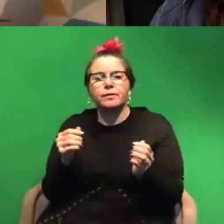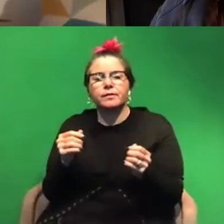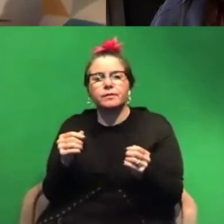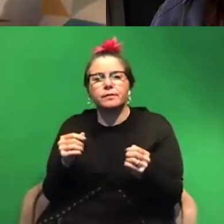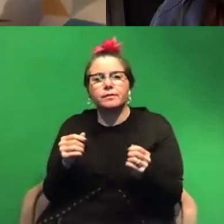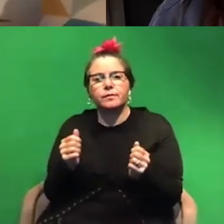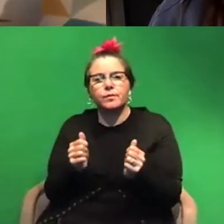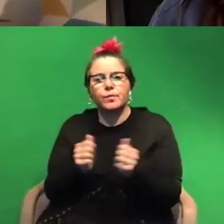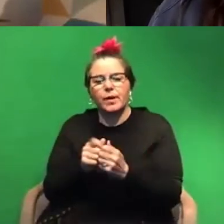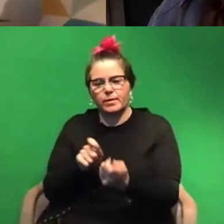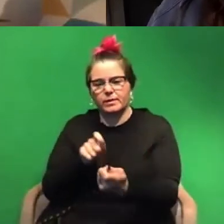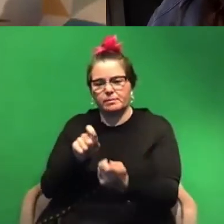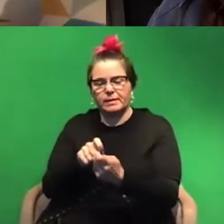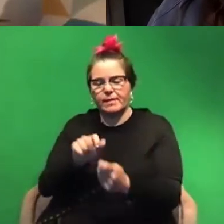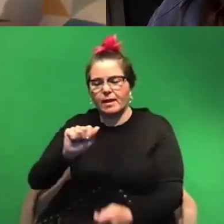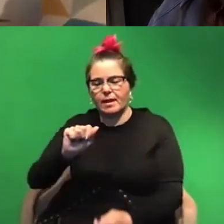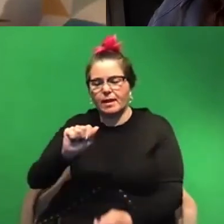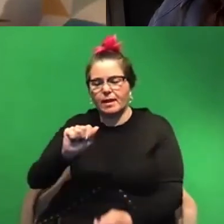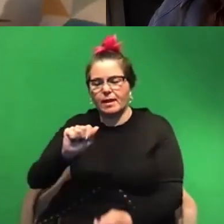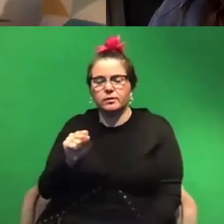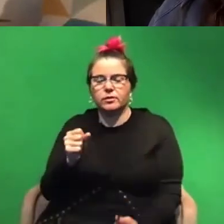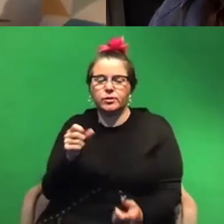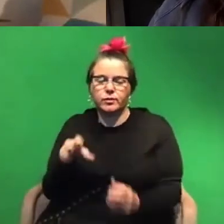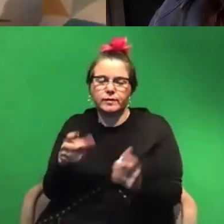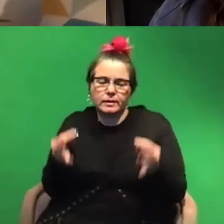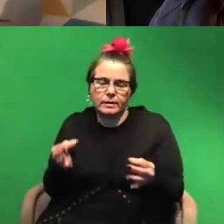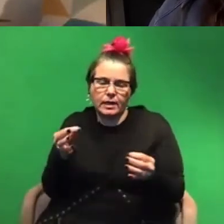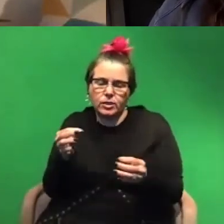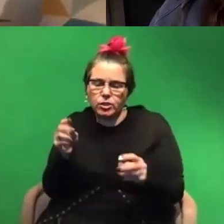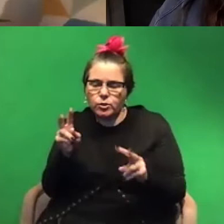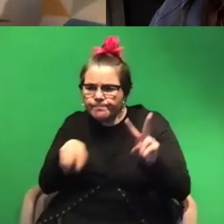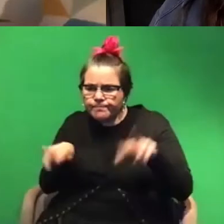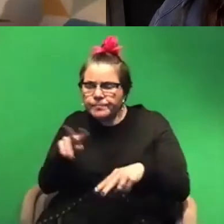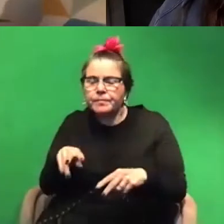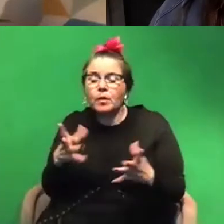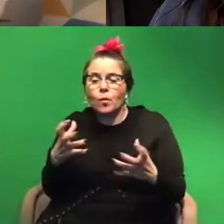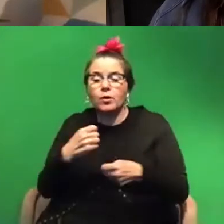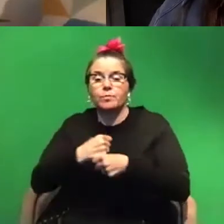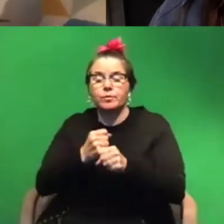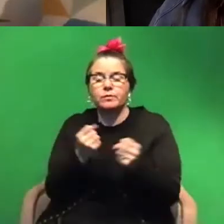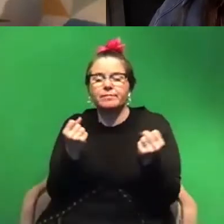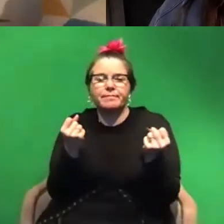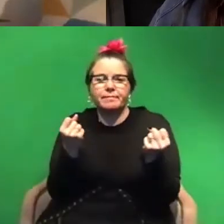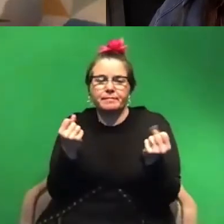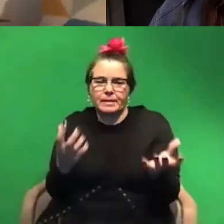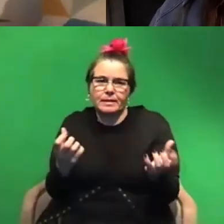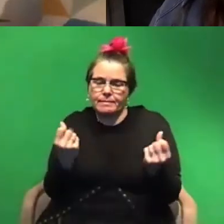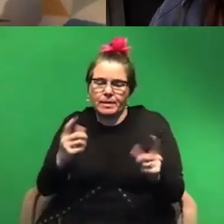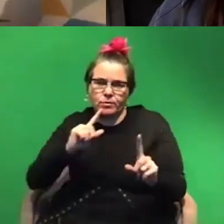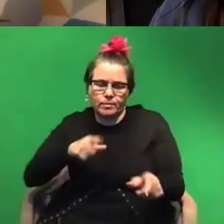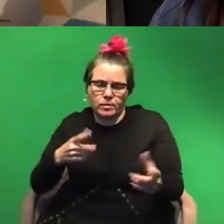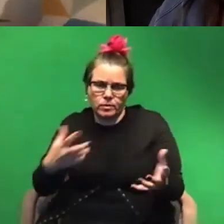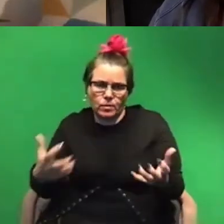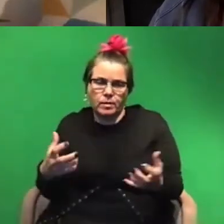against these specific antigens that you've chosen to explore. You want to produce you want to see multiple responses.